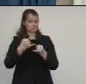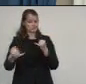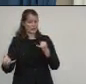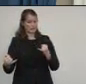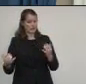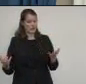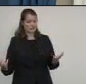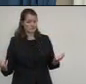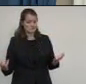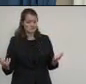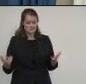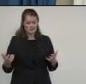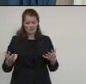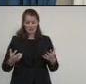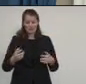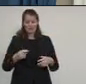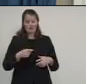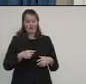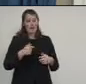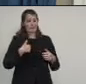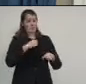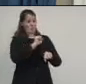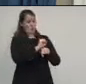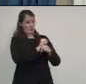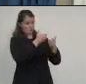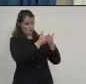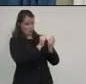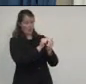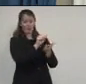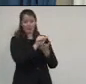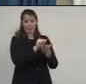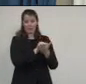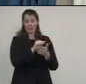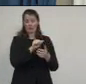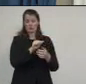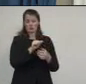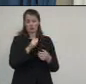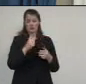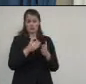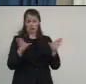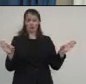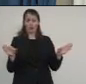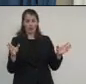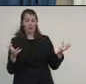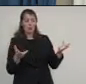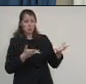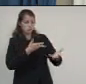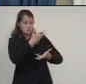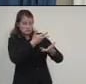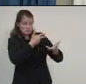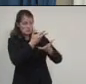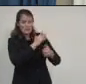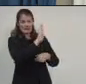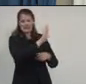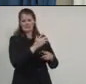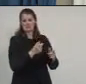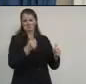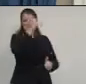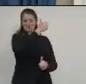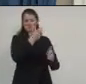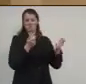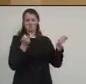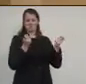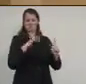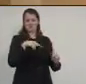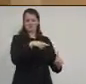counties to determine where they feel that ranks on the priority. But understand, any of these businesses that open are going to have to